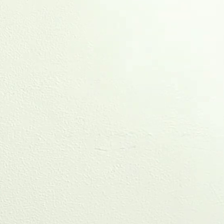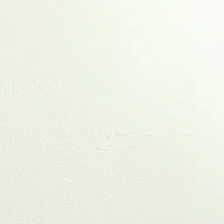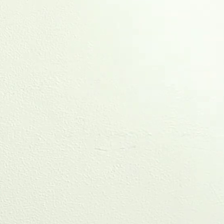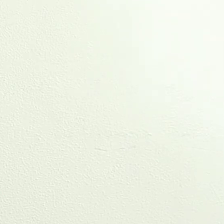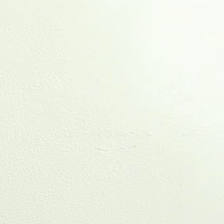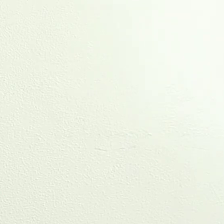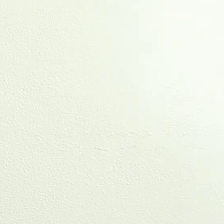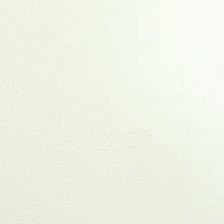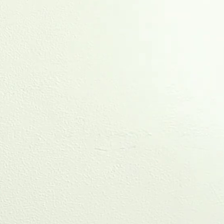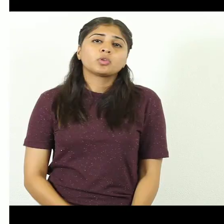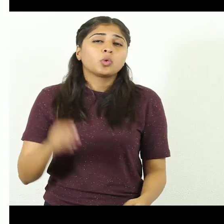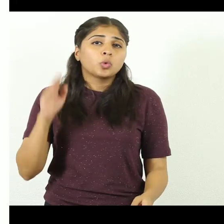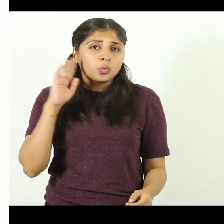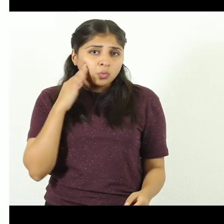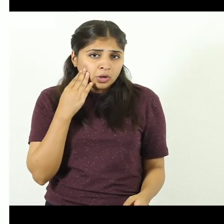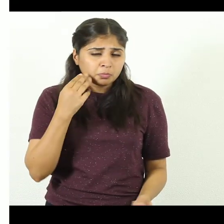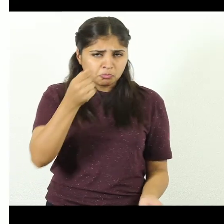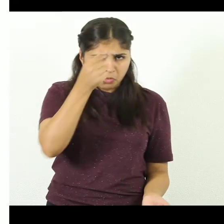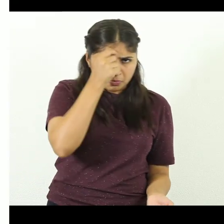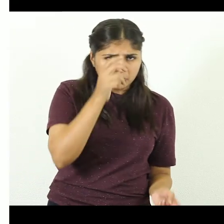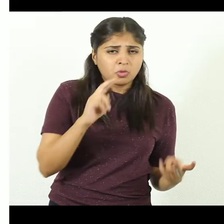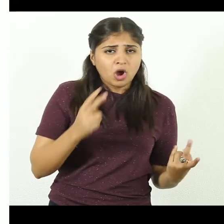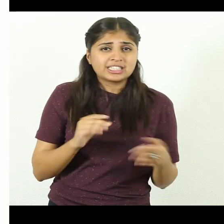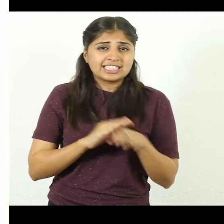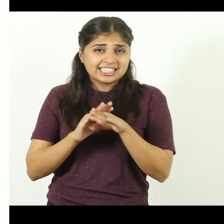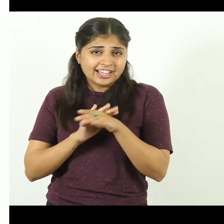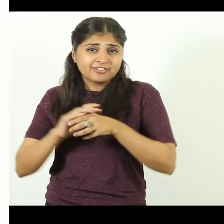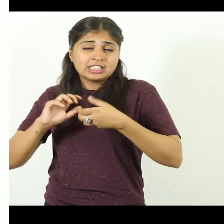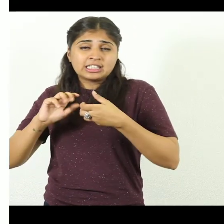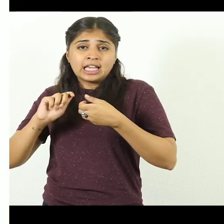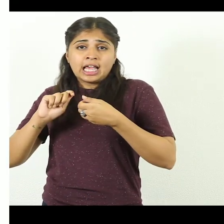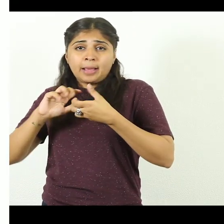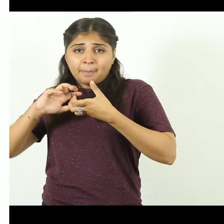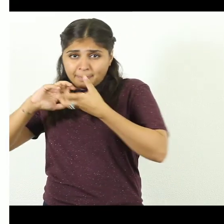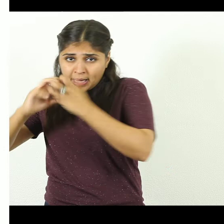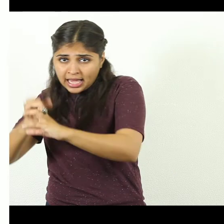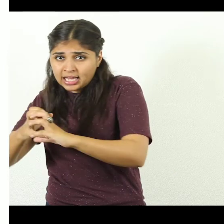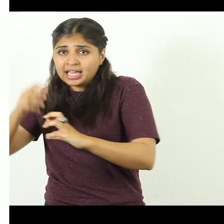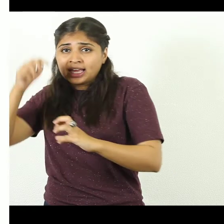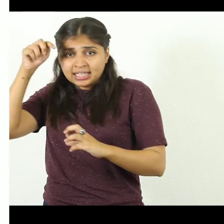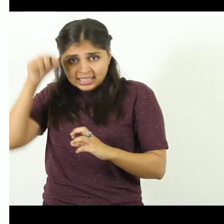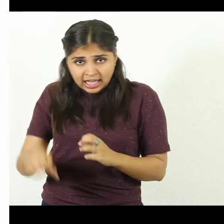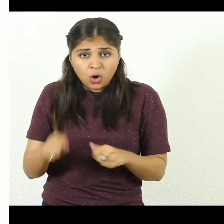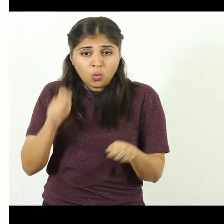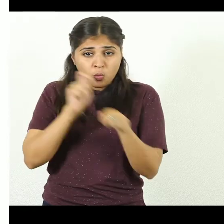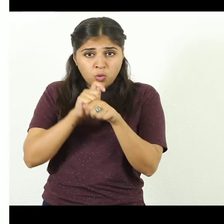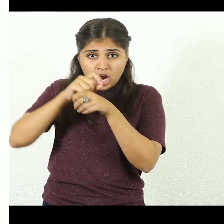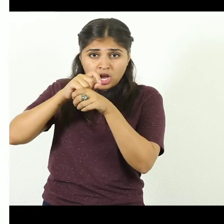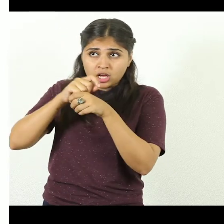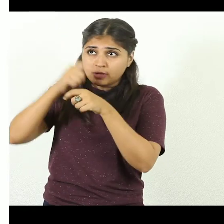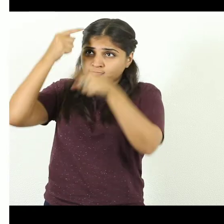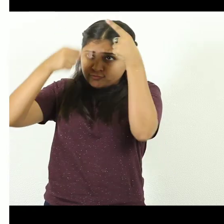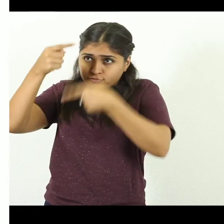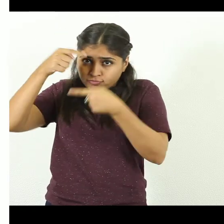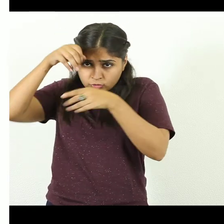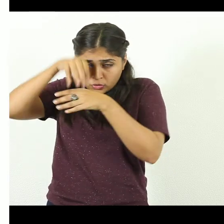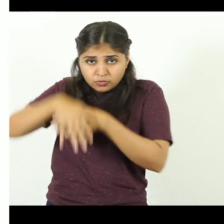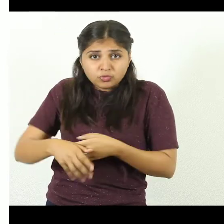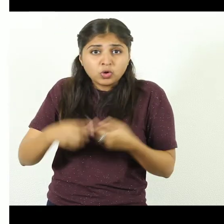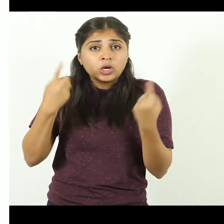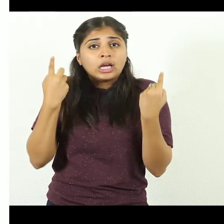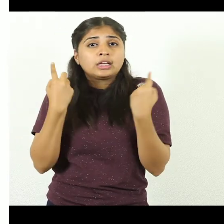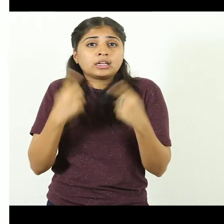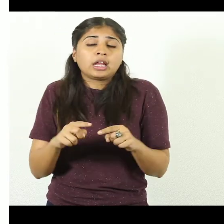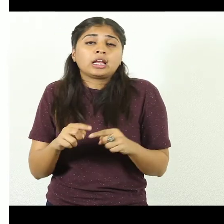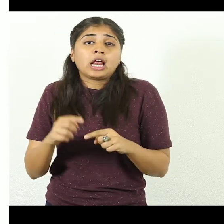Service request incidents management workflow. When an incident or service is created, an incident management